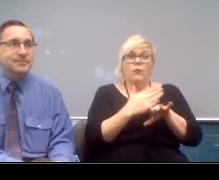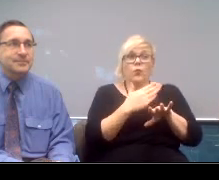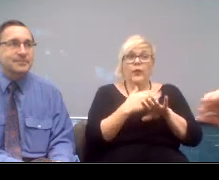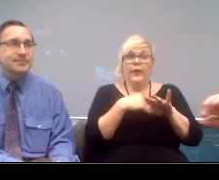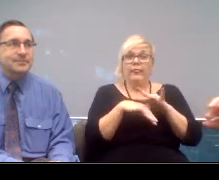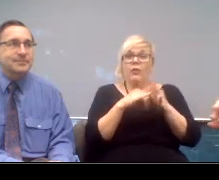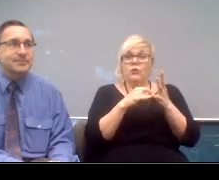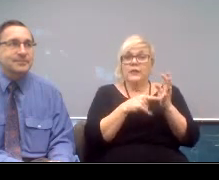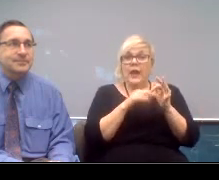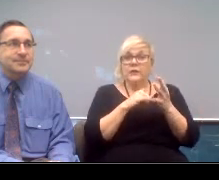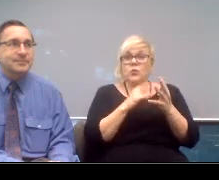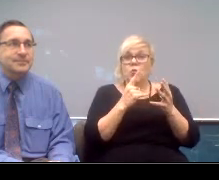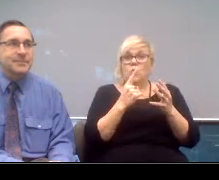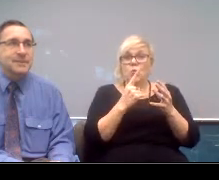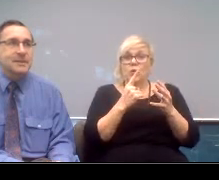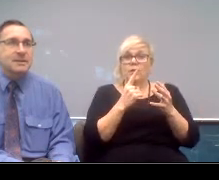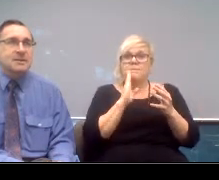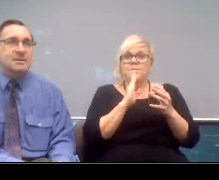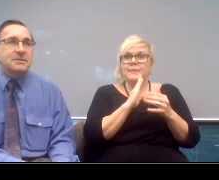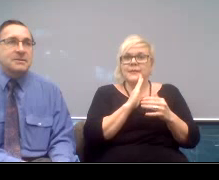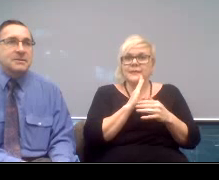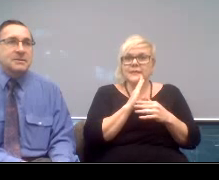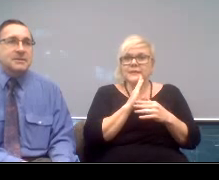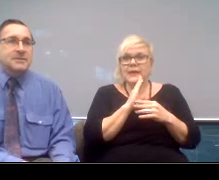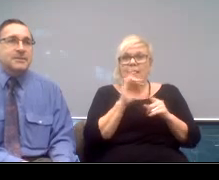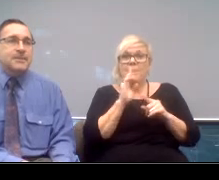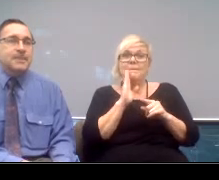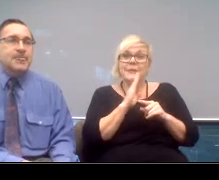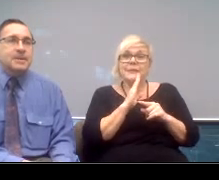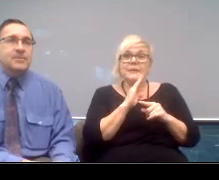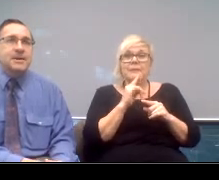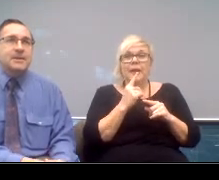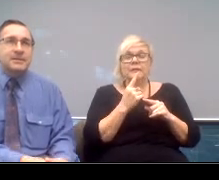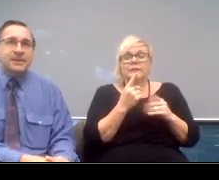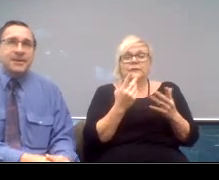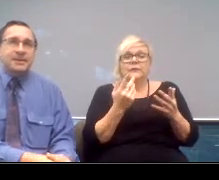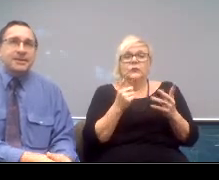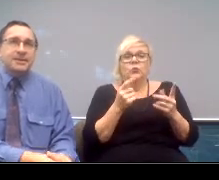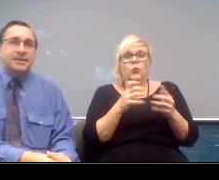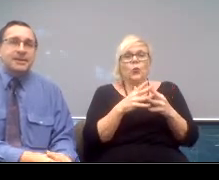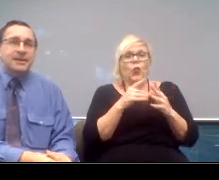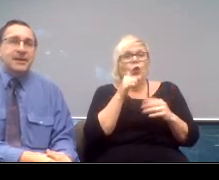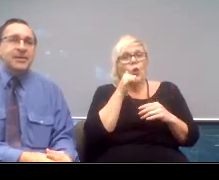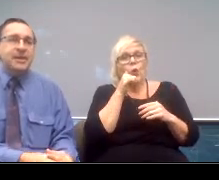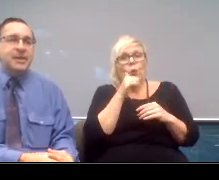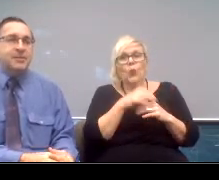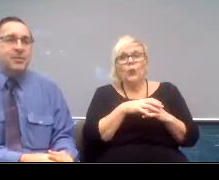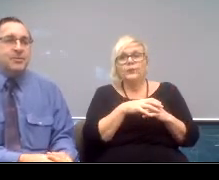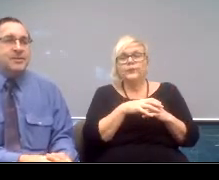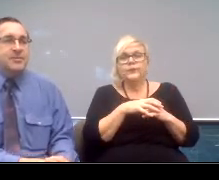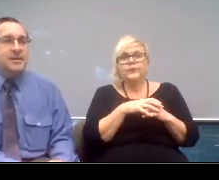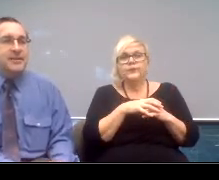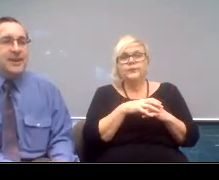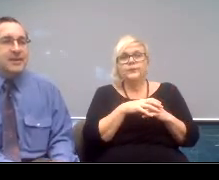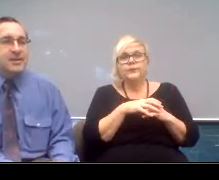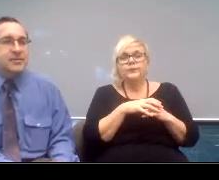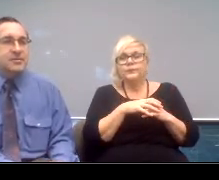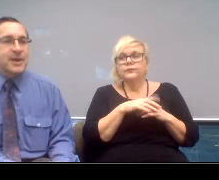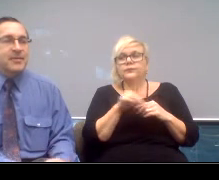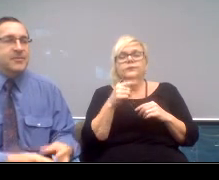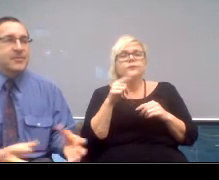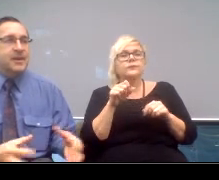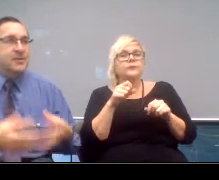might be missing out now, but hopefully not on the radar, so it's good to know. I think the importance to understand